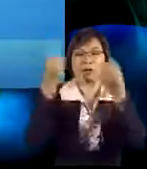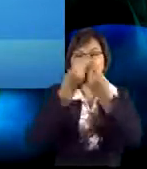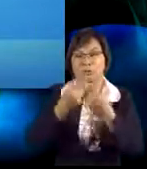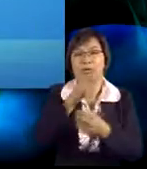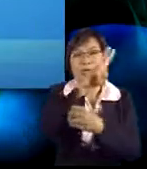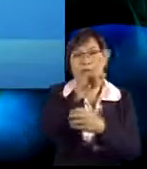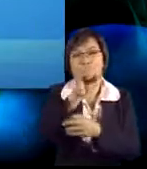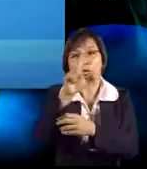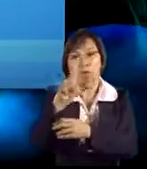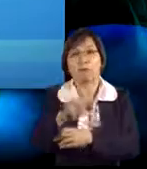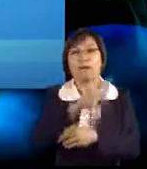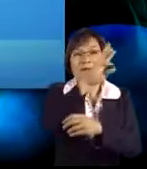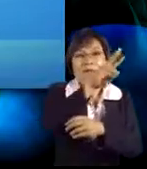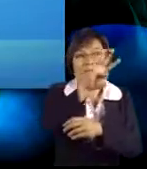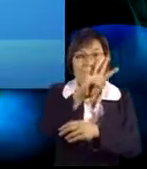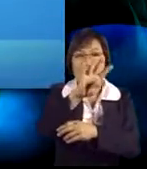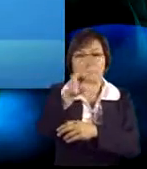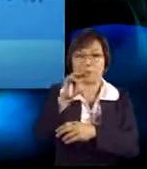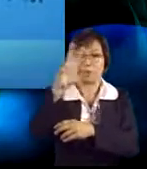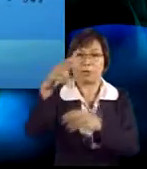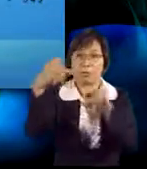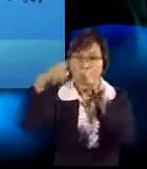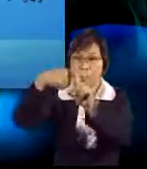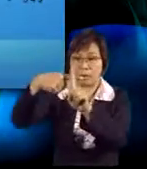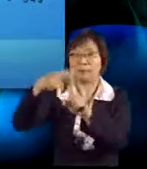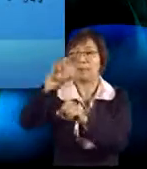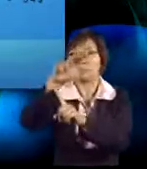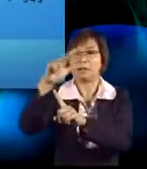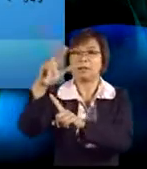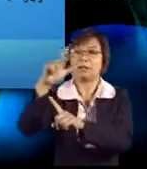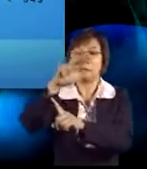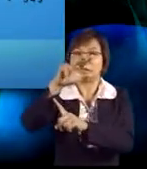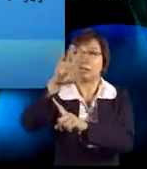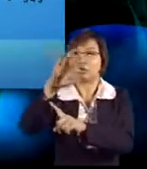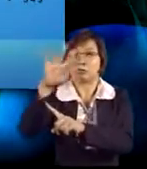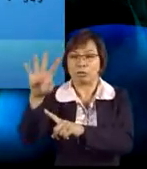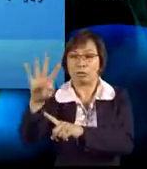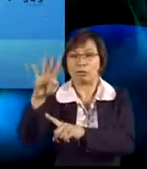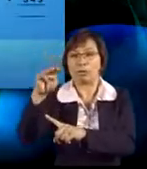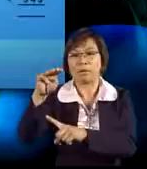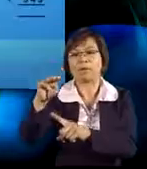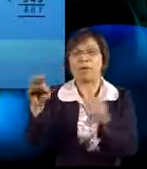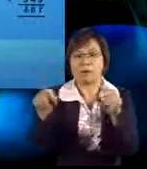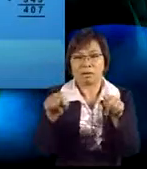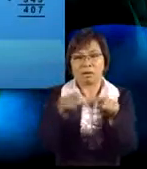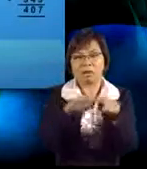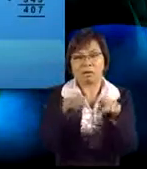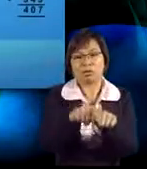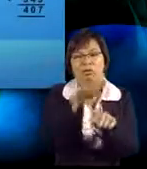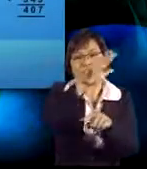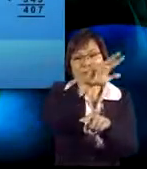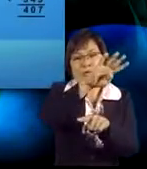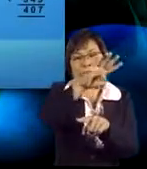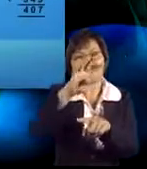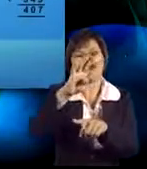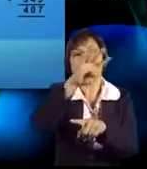volume. 64 meter cube plus 344 meter cube equals to 407 meter